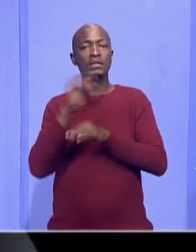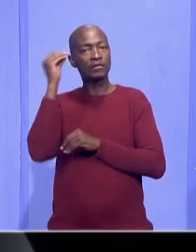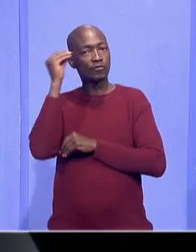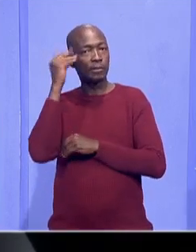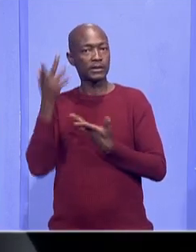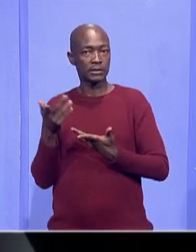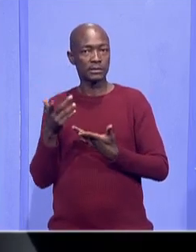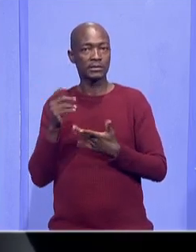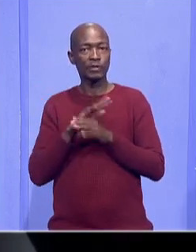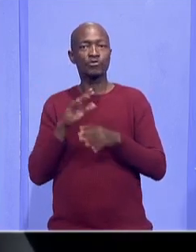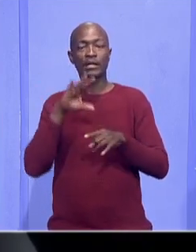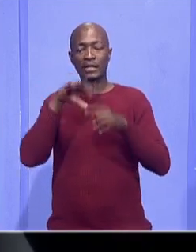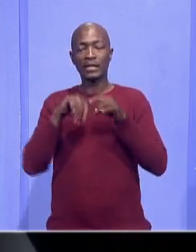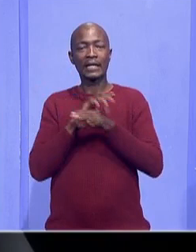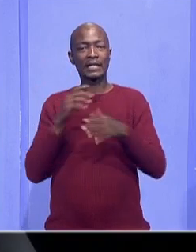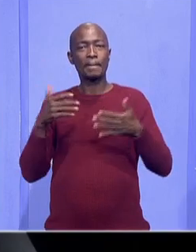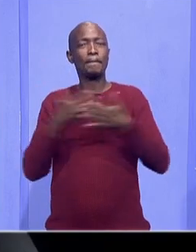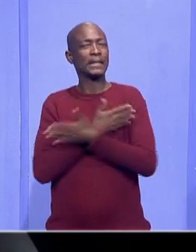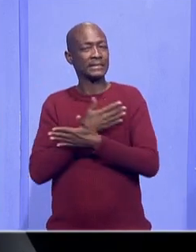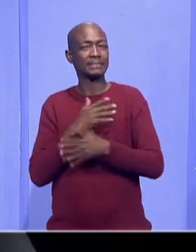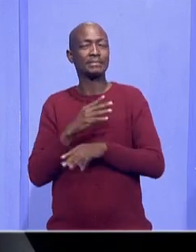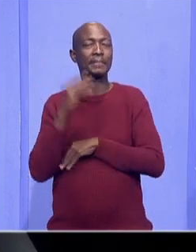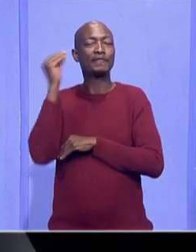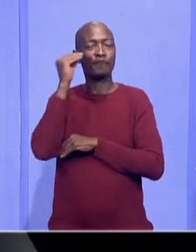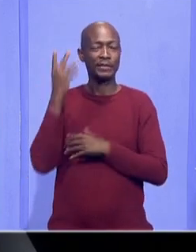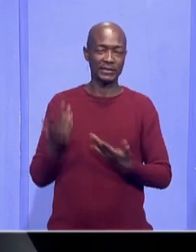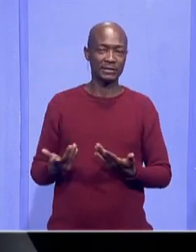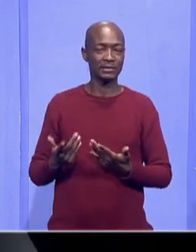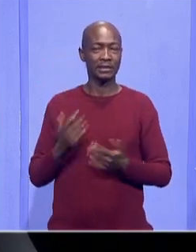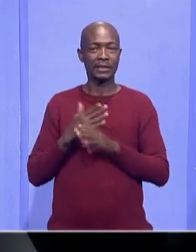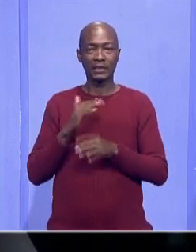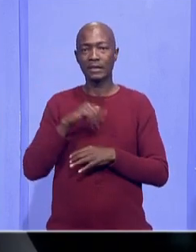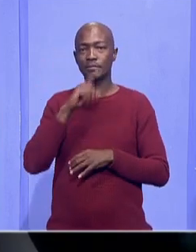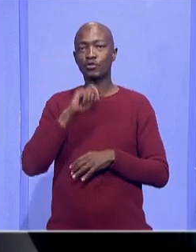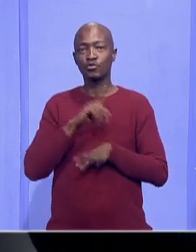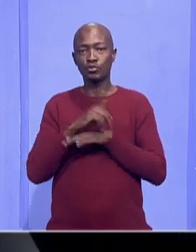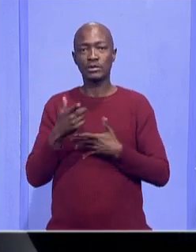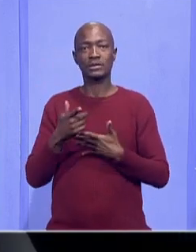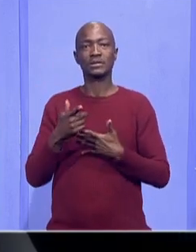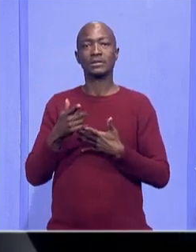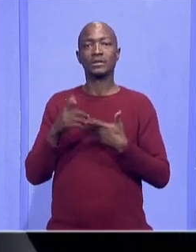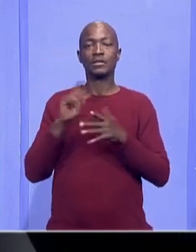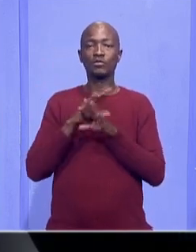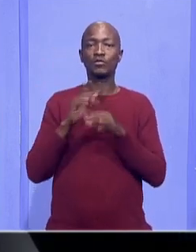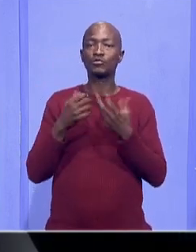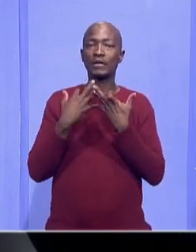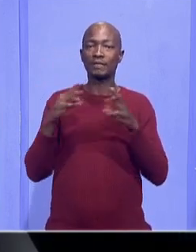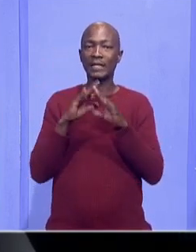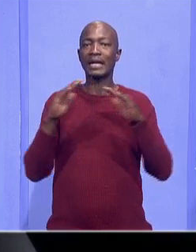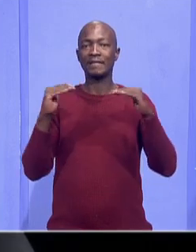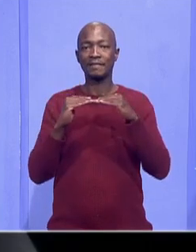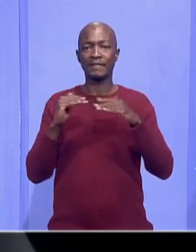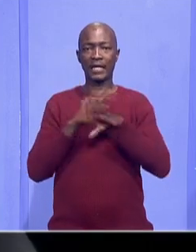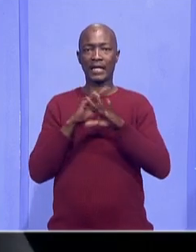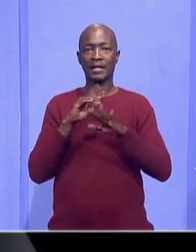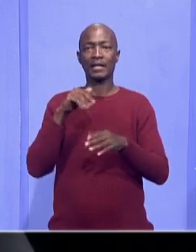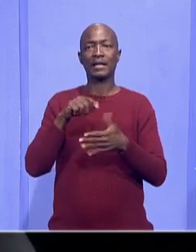of misinformation and disinformation, which sometimes can be used to the detriment of the free and fair elections. And we are seeing a lot